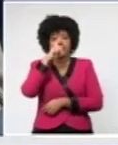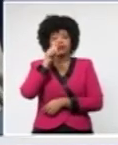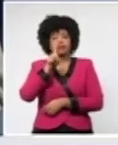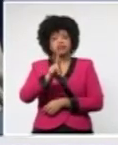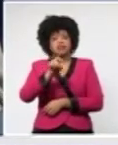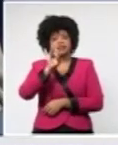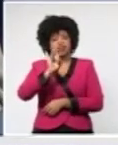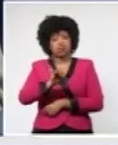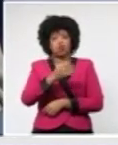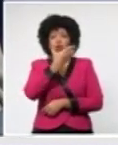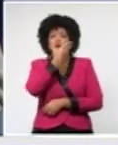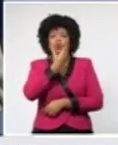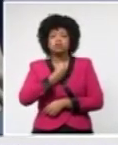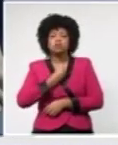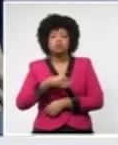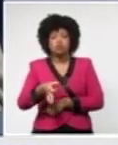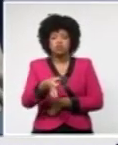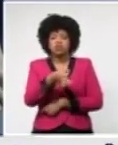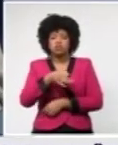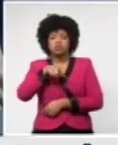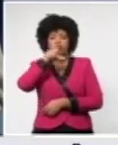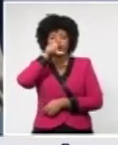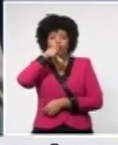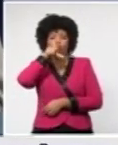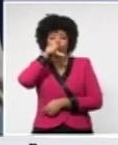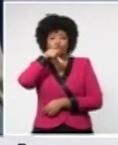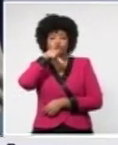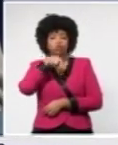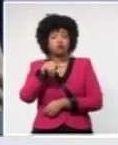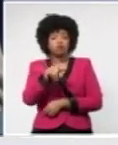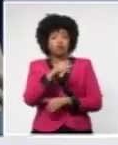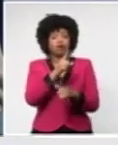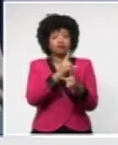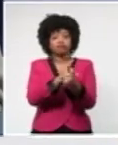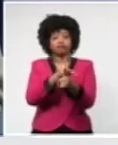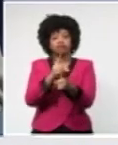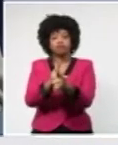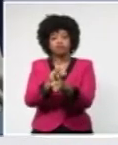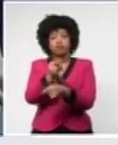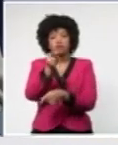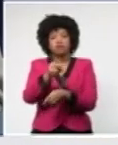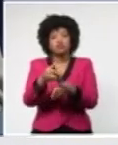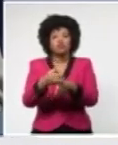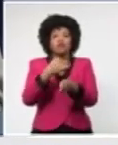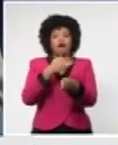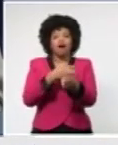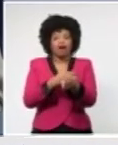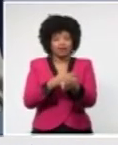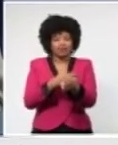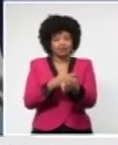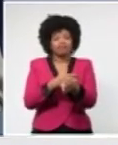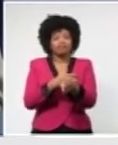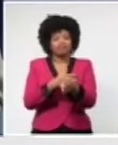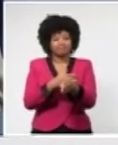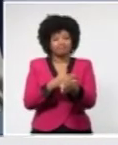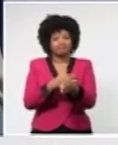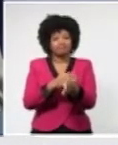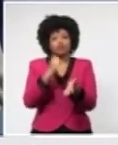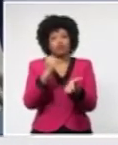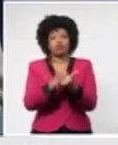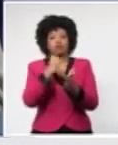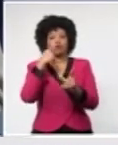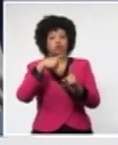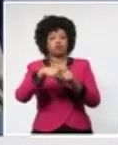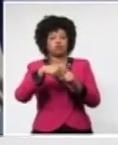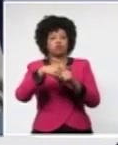were asymptomatic at the moment of the diagnosis. The cases belong